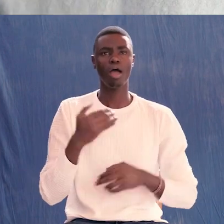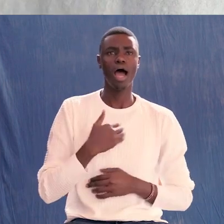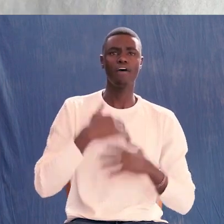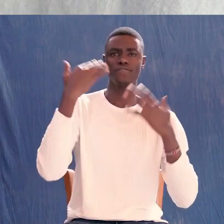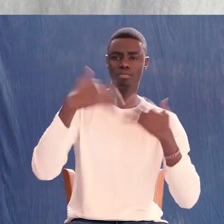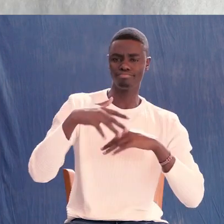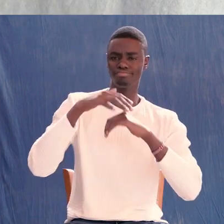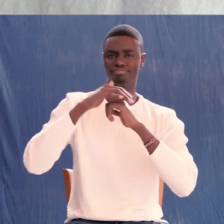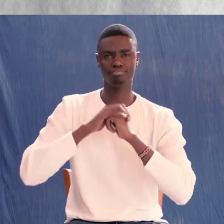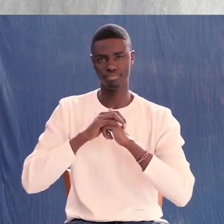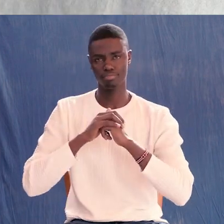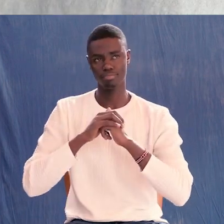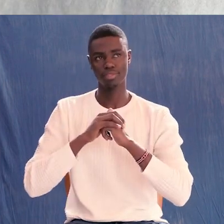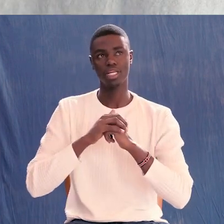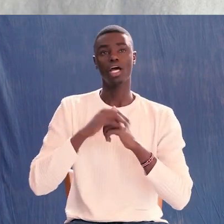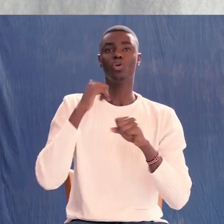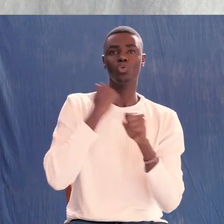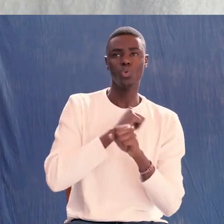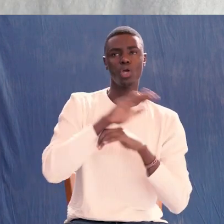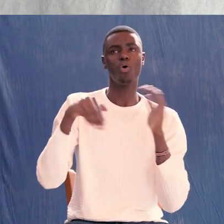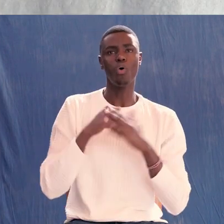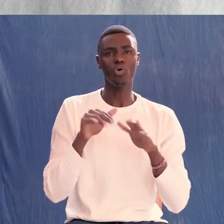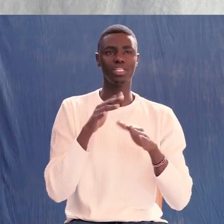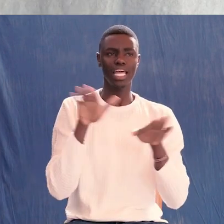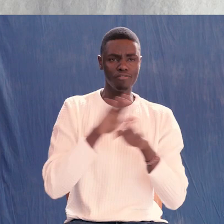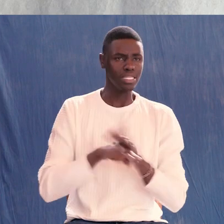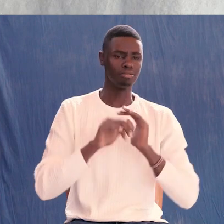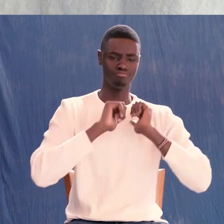worship, just doing all things well.